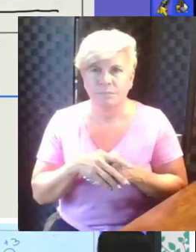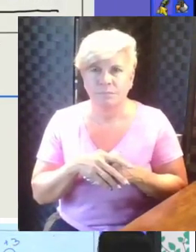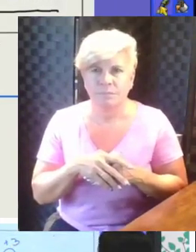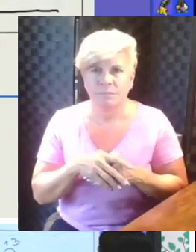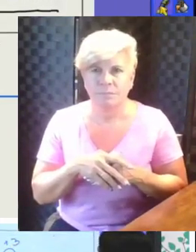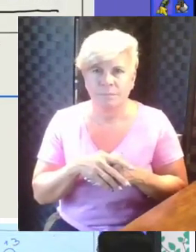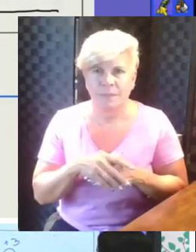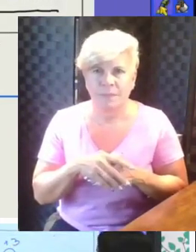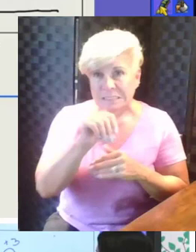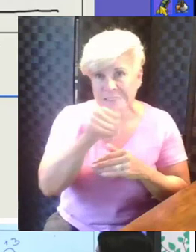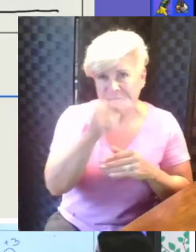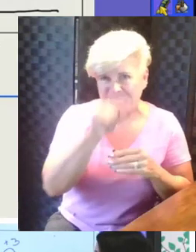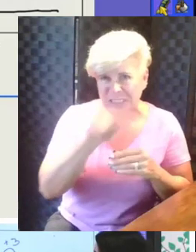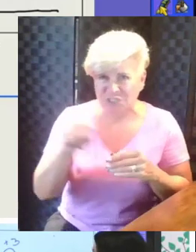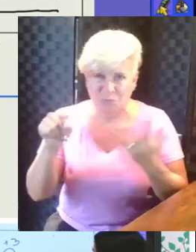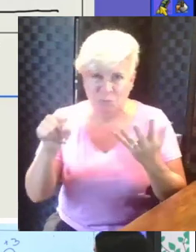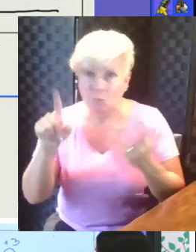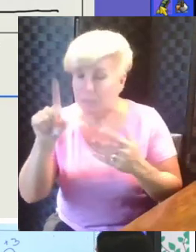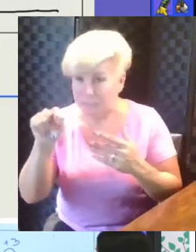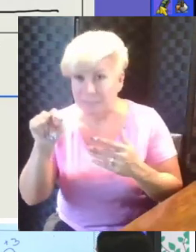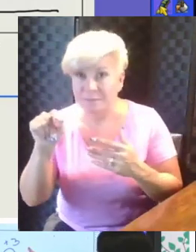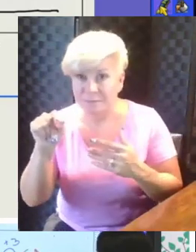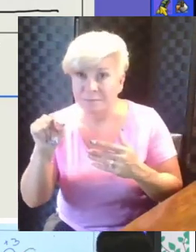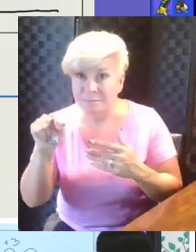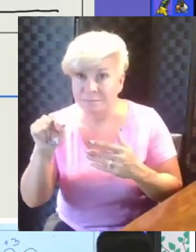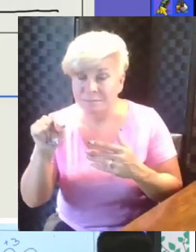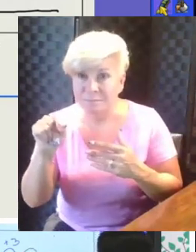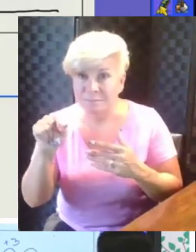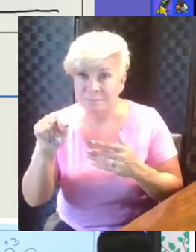And then from 10 I could jump to 20.